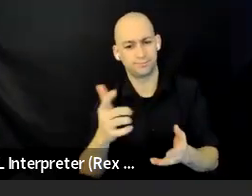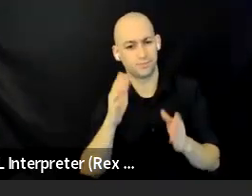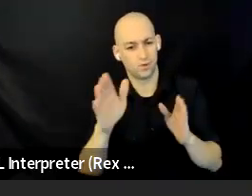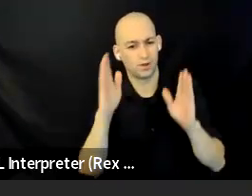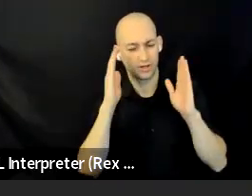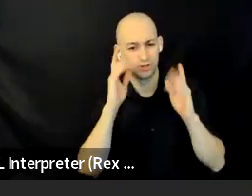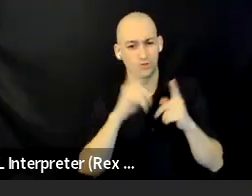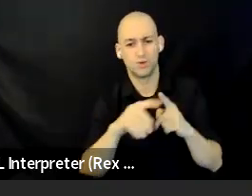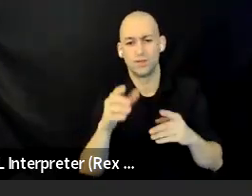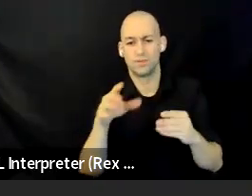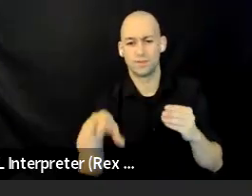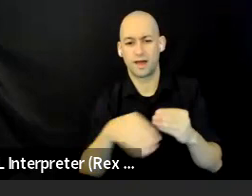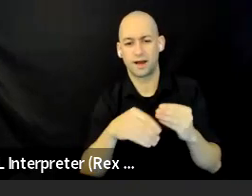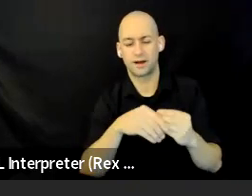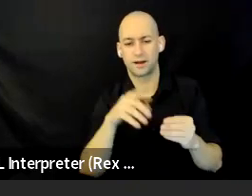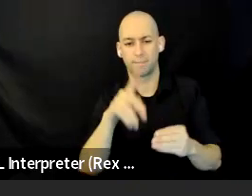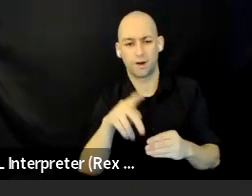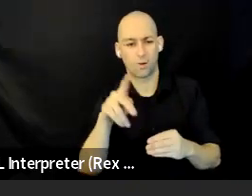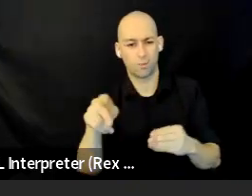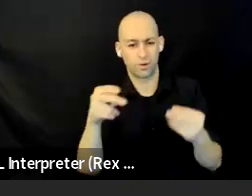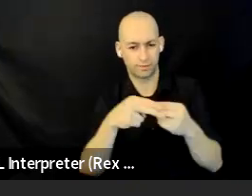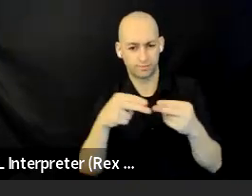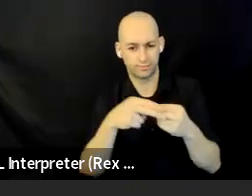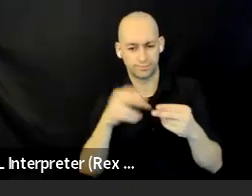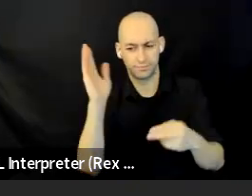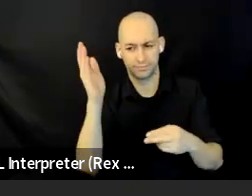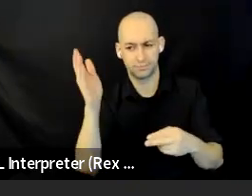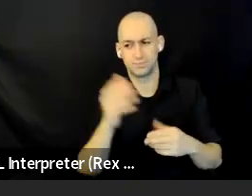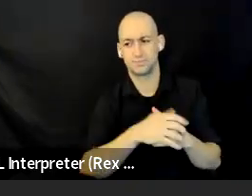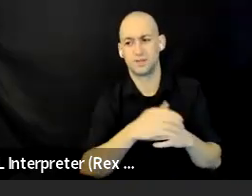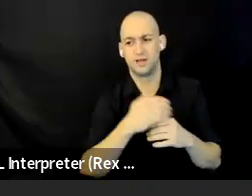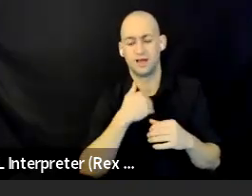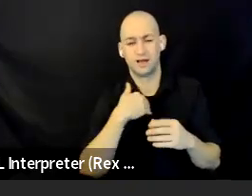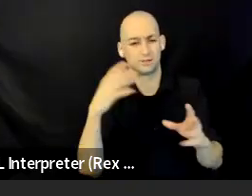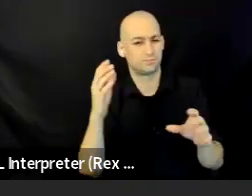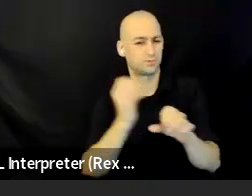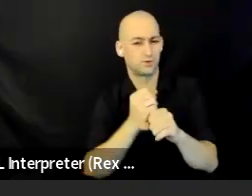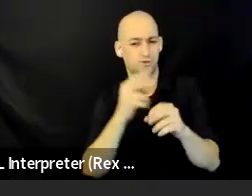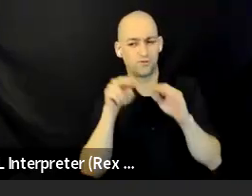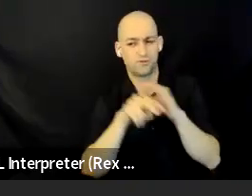PowerPoint presentation to provide a brief overview of of staff recommendations and project highlights.